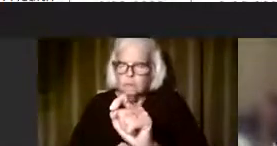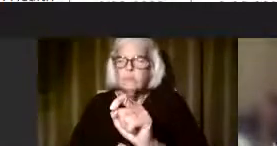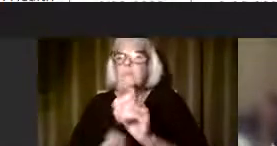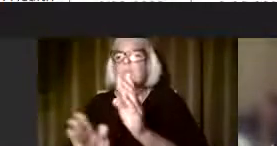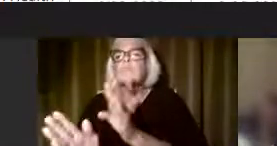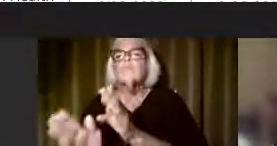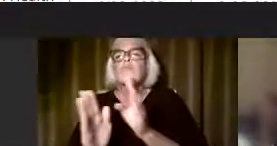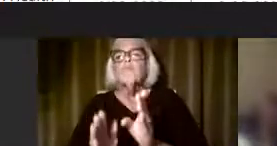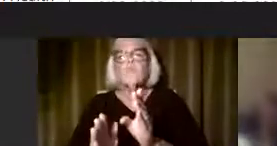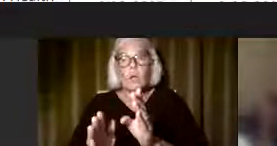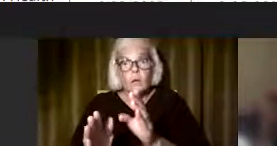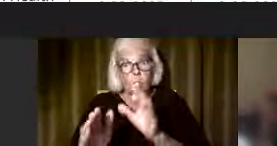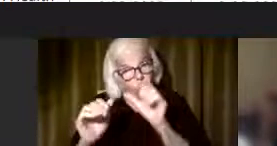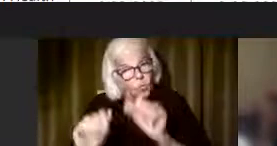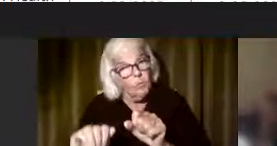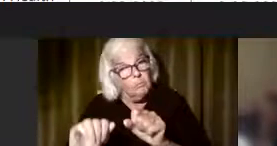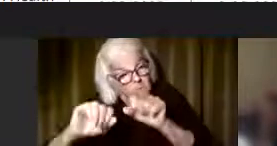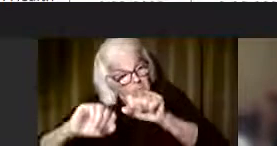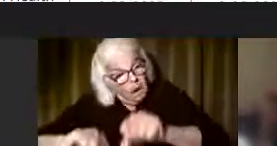that direction.